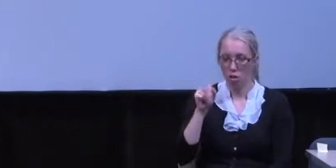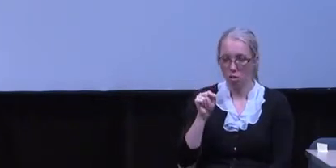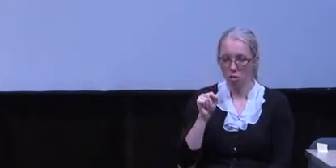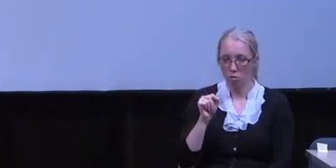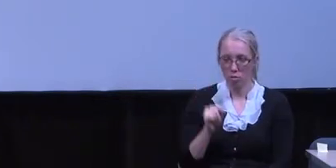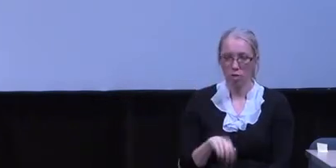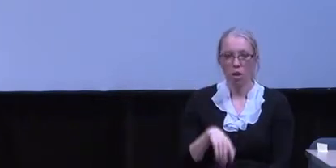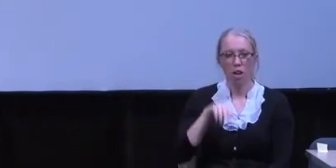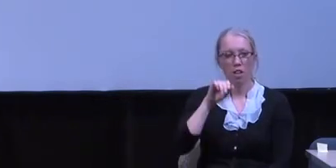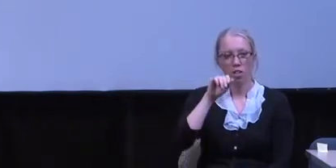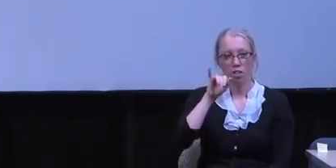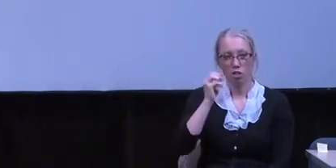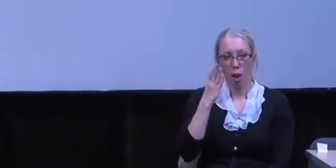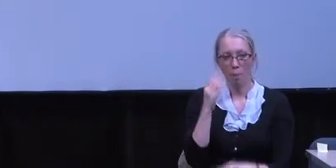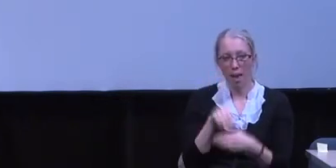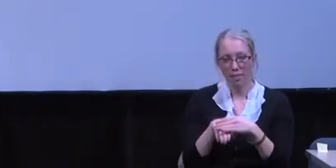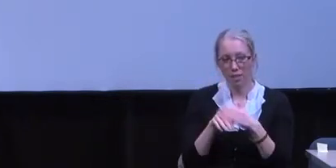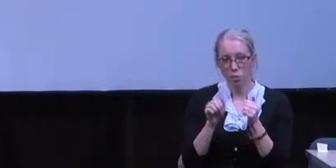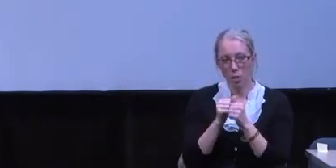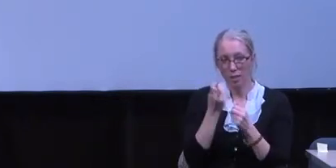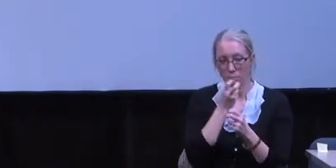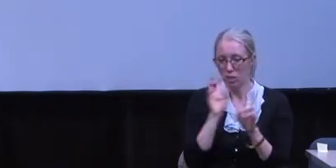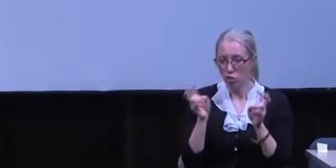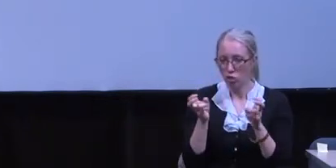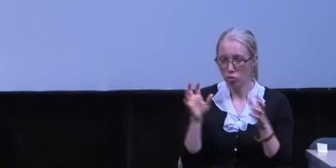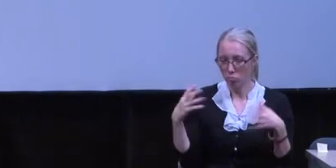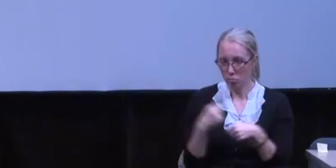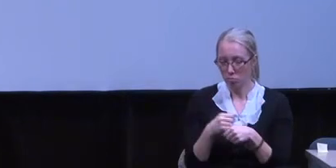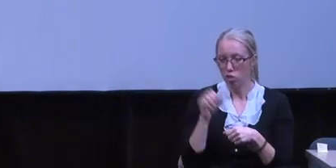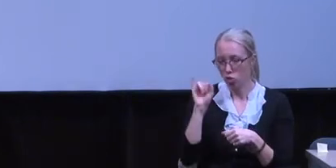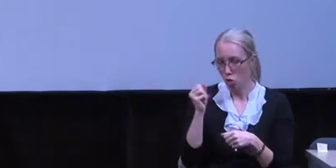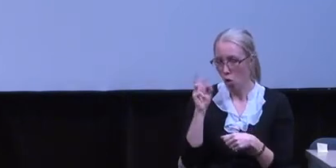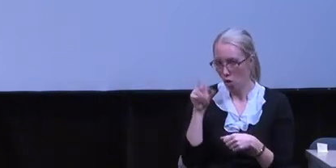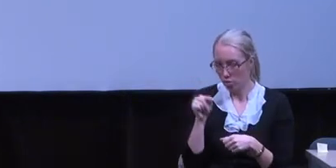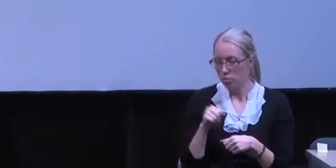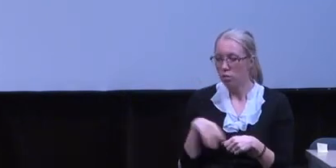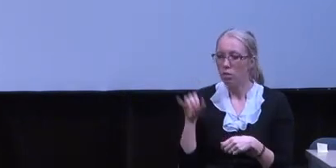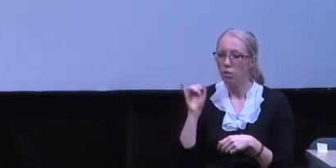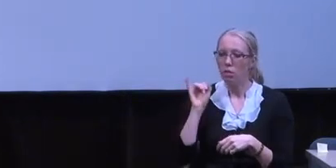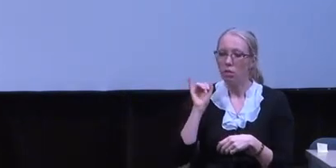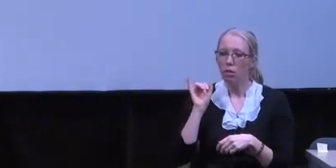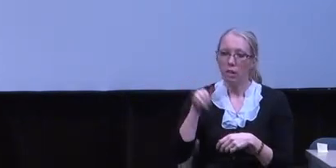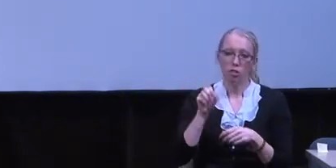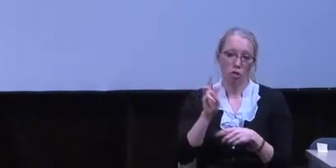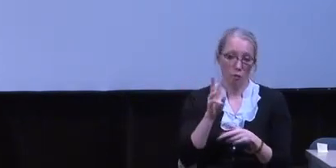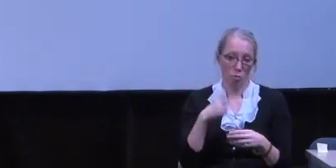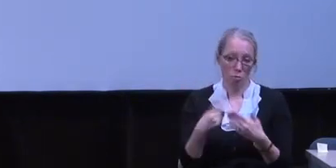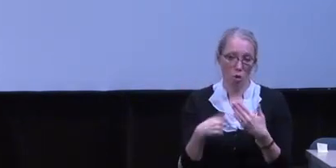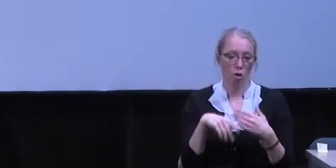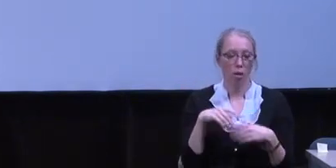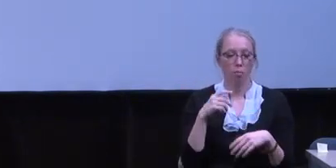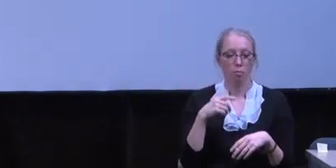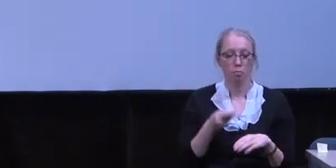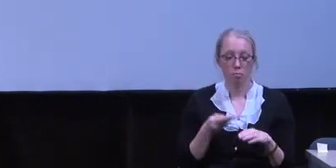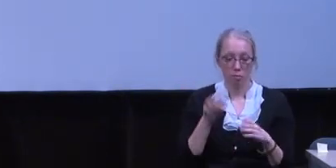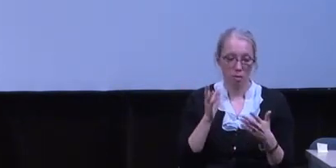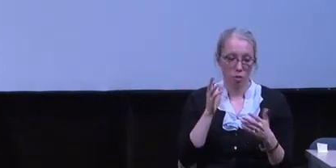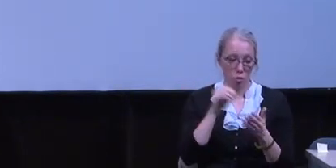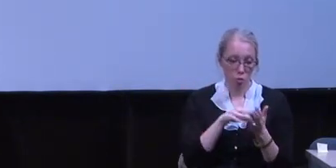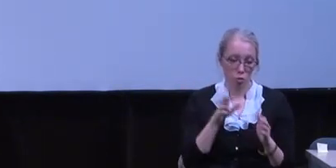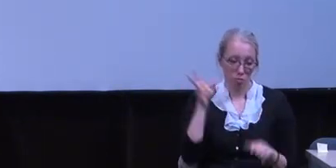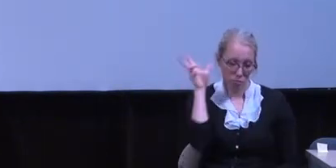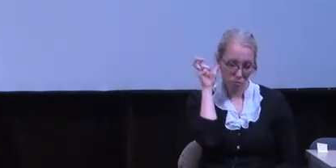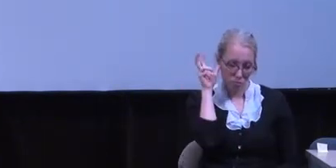with Speech. It's a software program that allows me to hear everything that's on my screen and navigate strictly